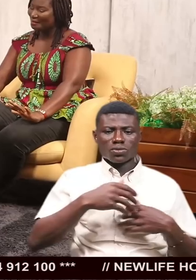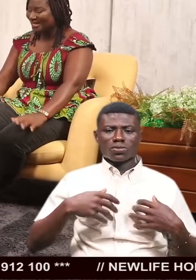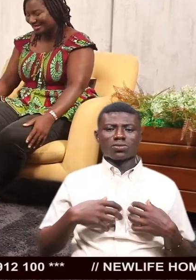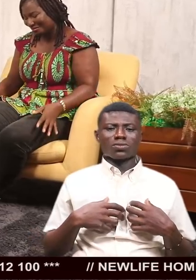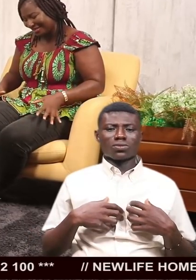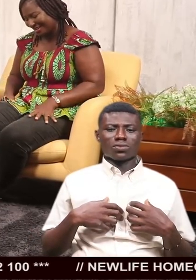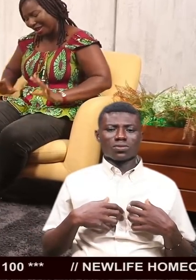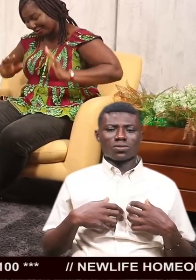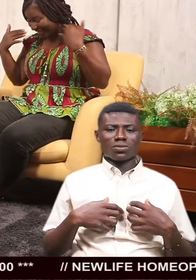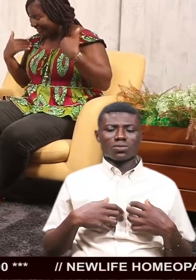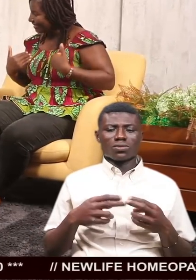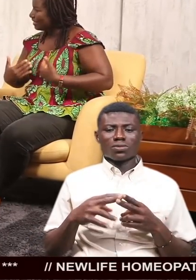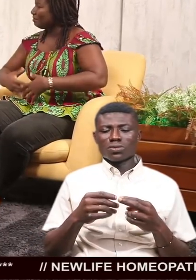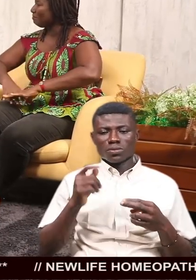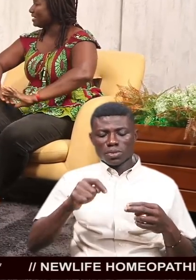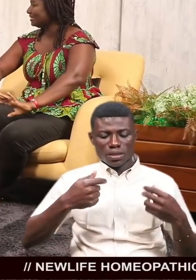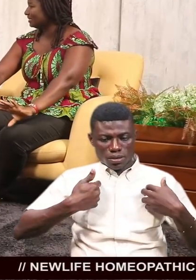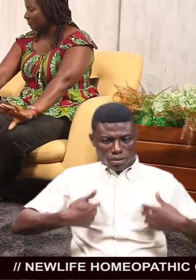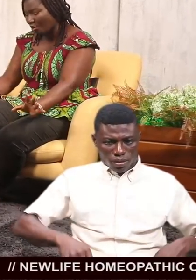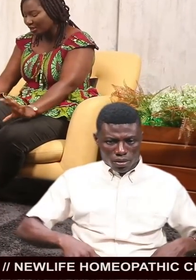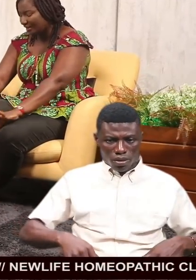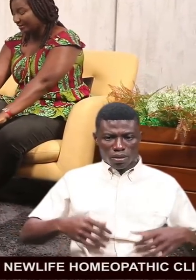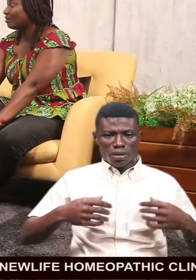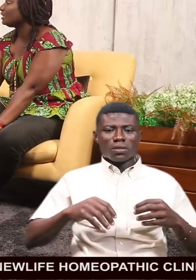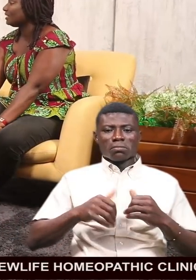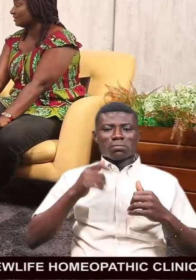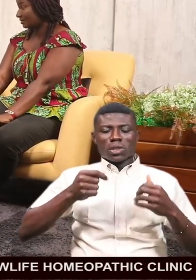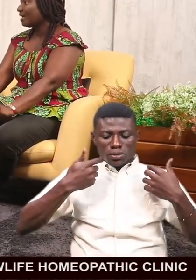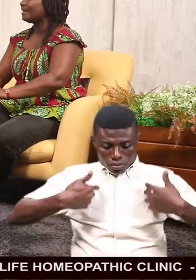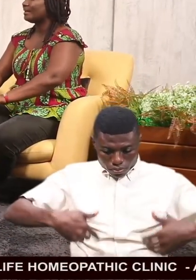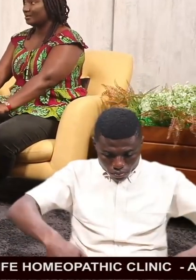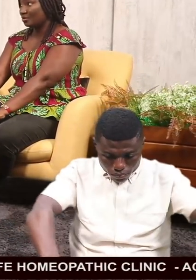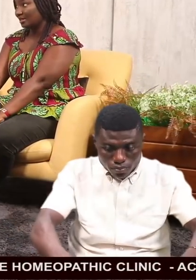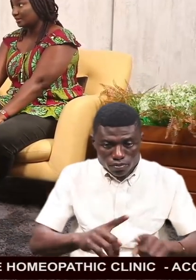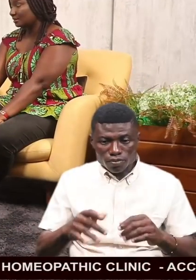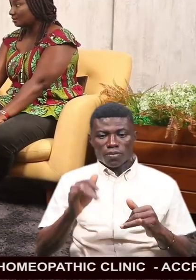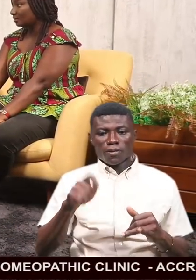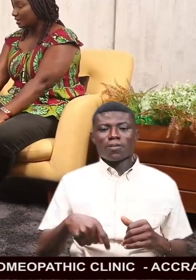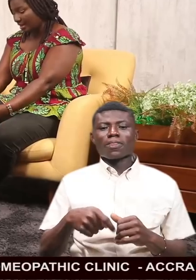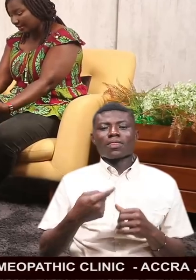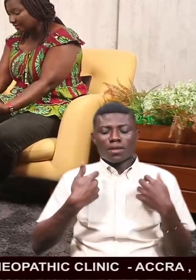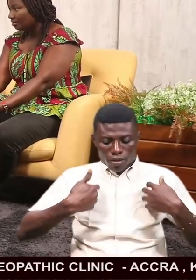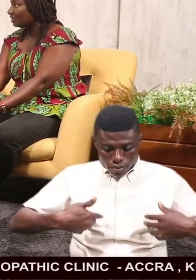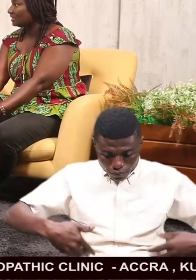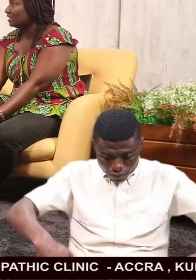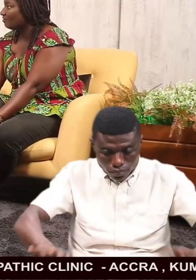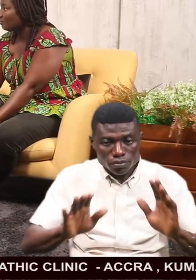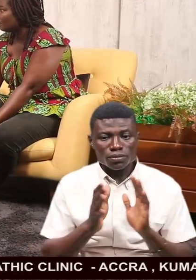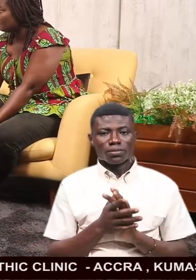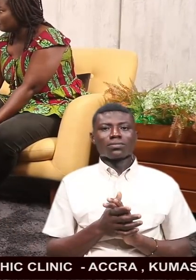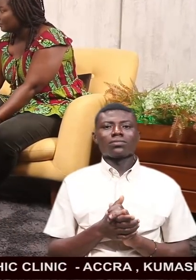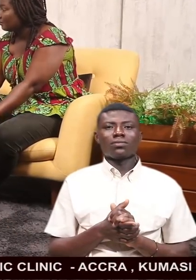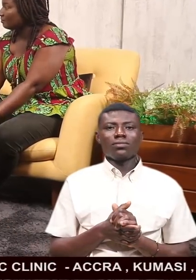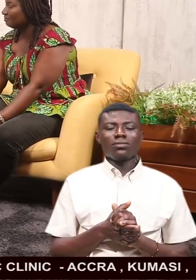Saturday masem ni de Saturday mensi from o de quarters and at the quarters to on the dress quarters and